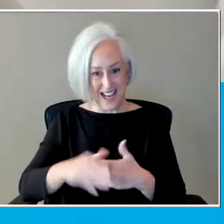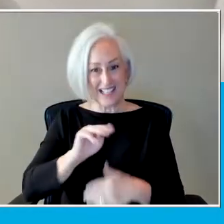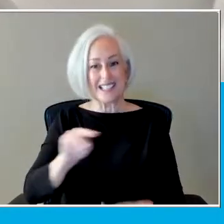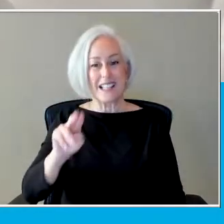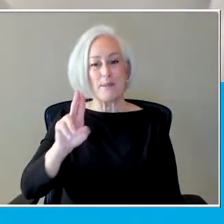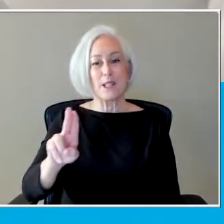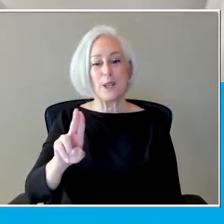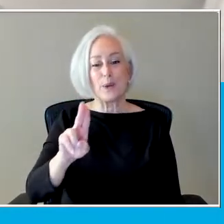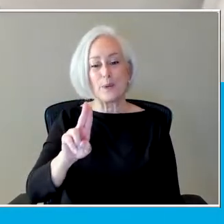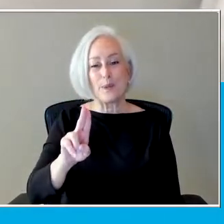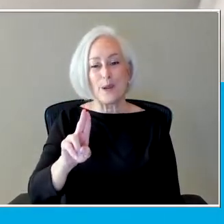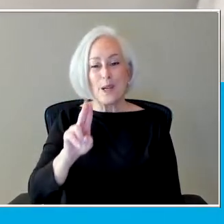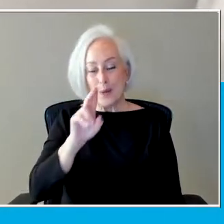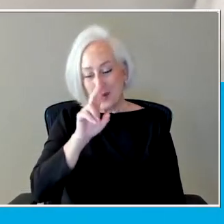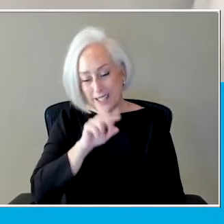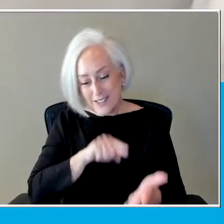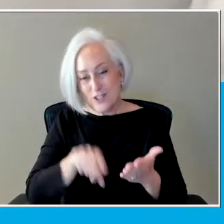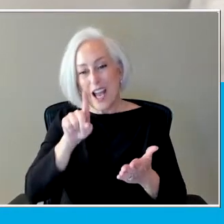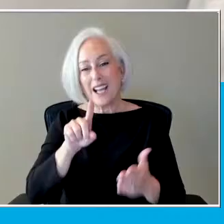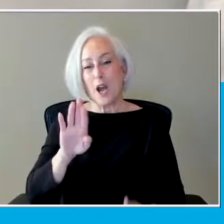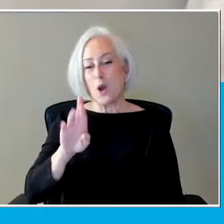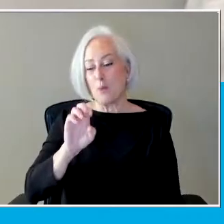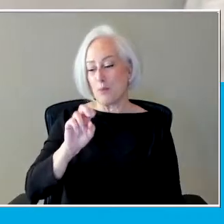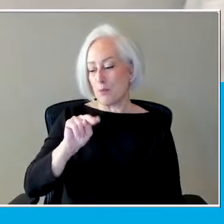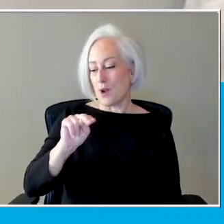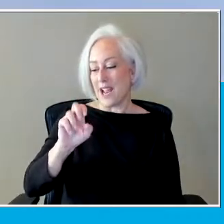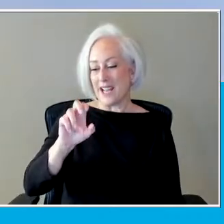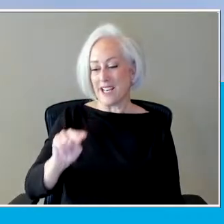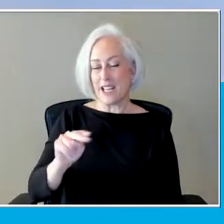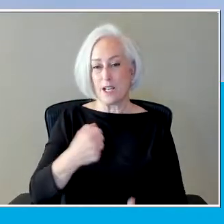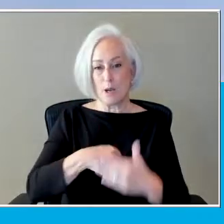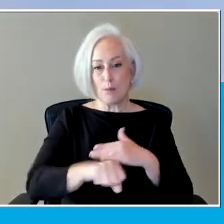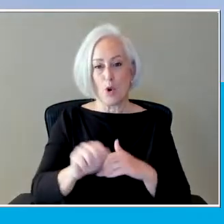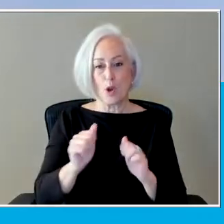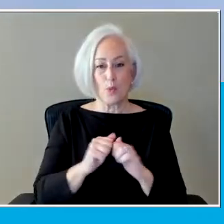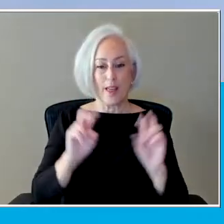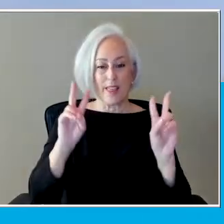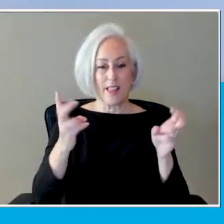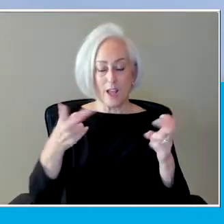check up on little Brennan, born with prune belly syndrome,